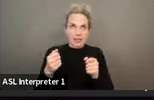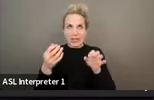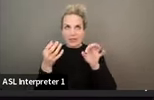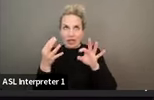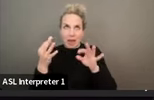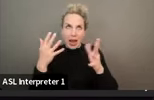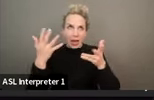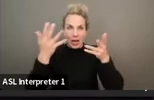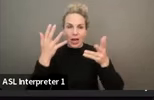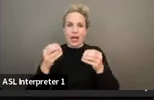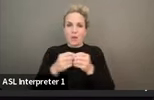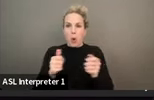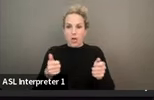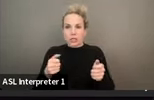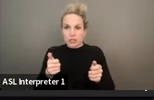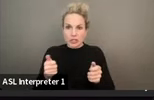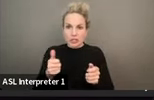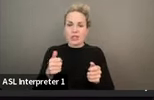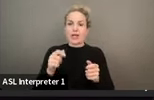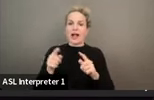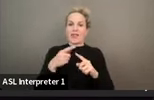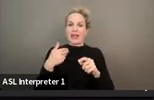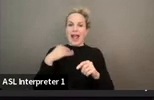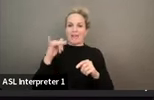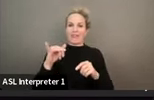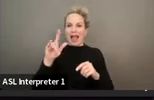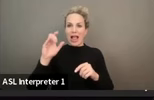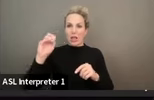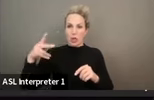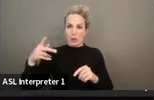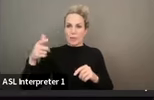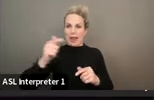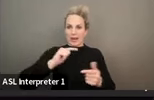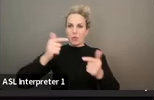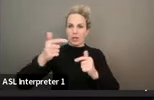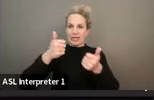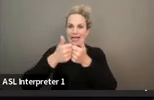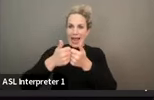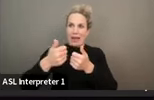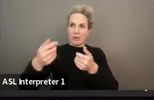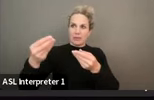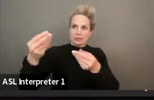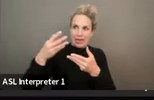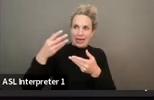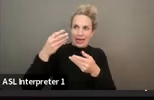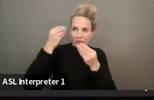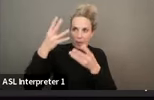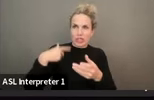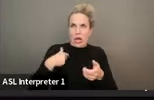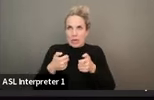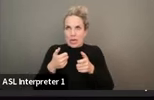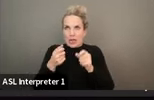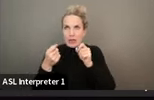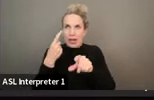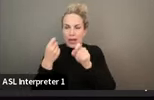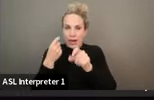joystick movements. And then we have that loop, right? Back and forth and back and forth and back and forth, right?